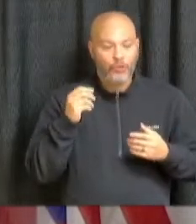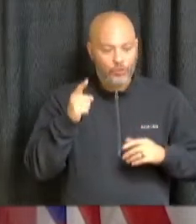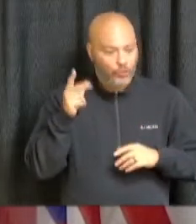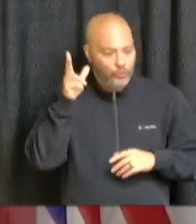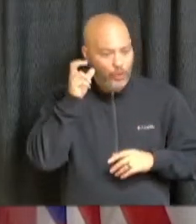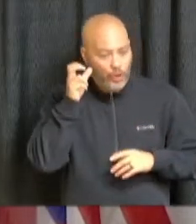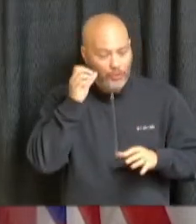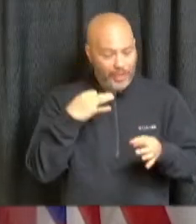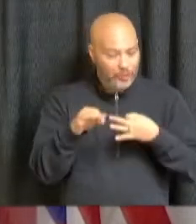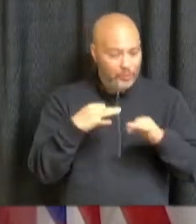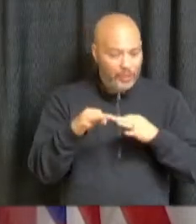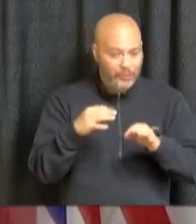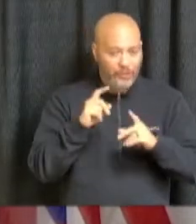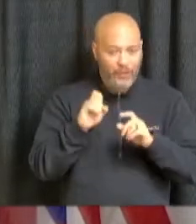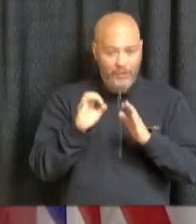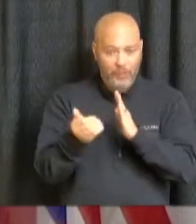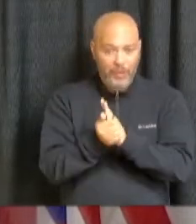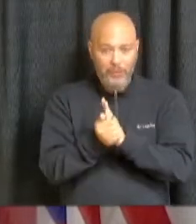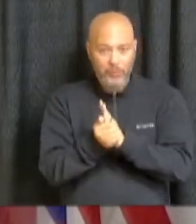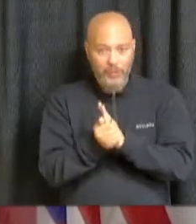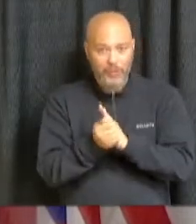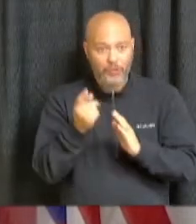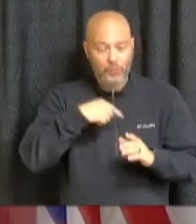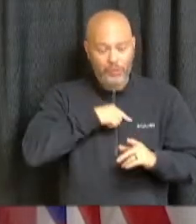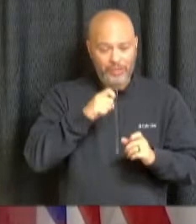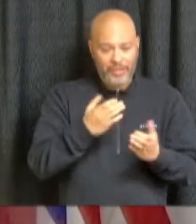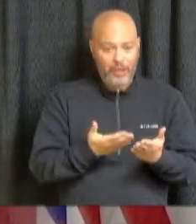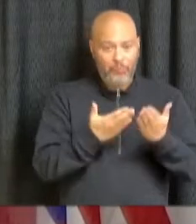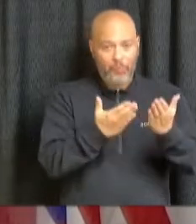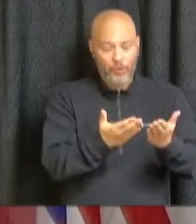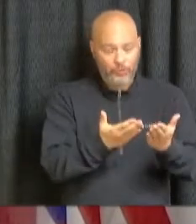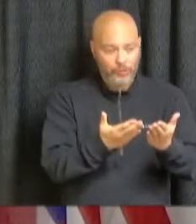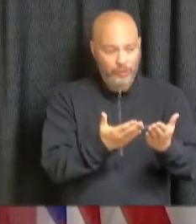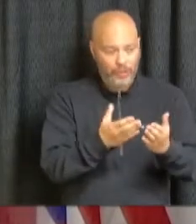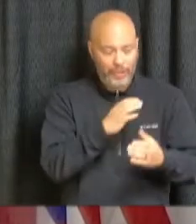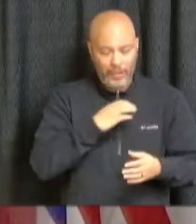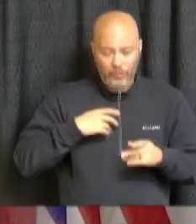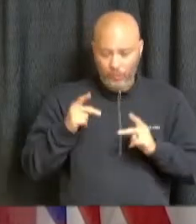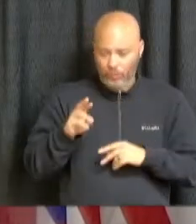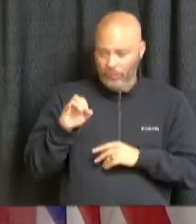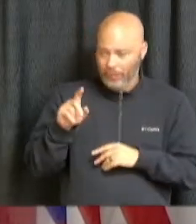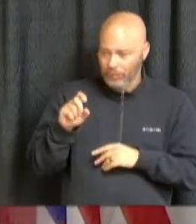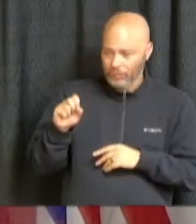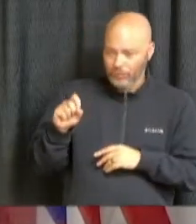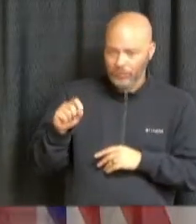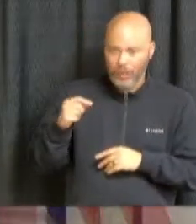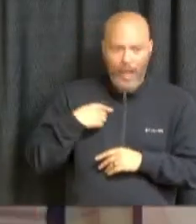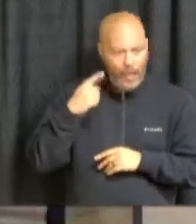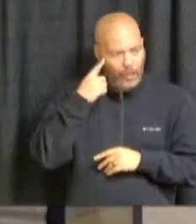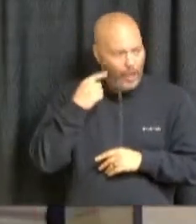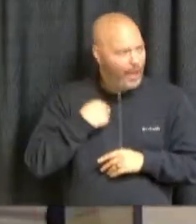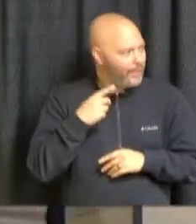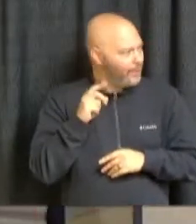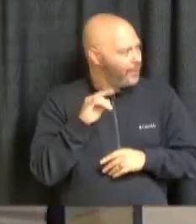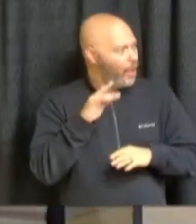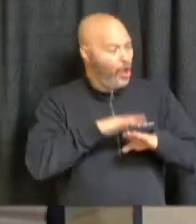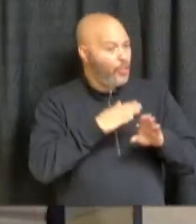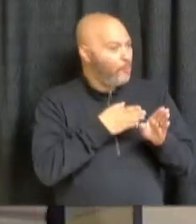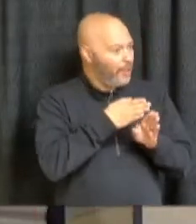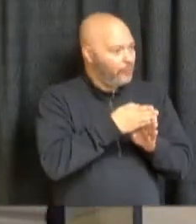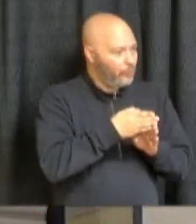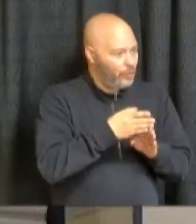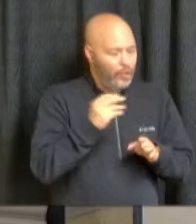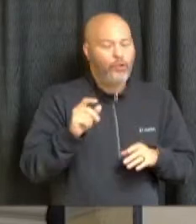the explanation of the amendment. We would need a motion, Councilperson Reynolds, on the amendment. All right, I thought I did. We did on and the there was main a motion.